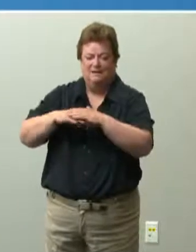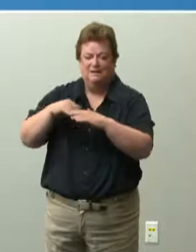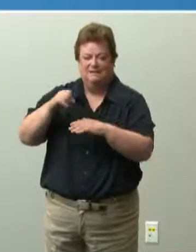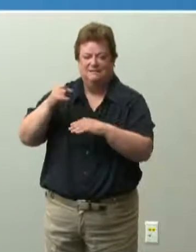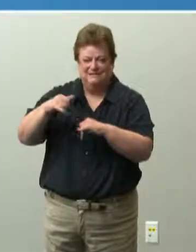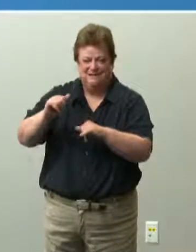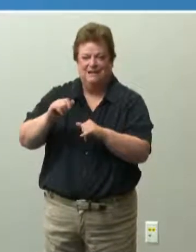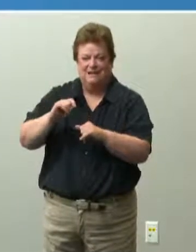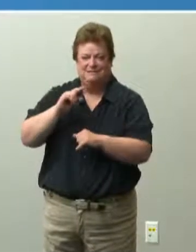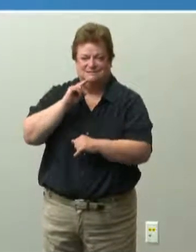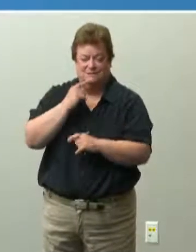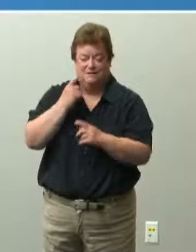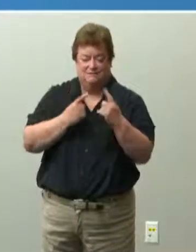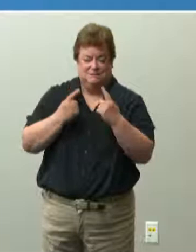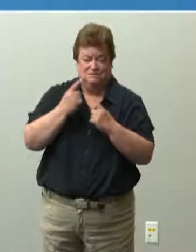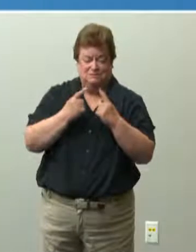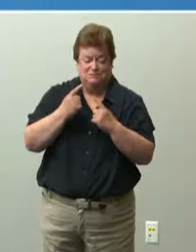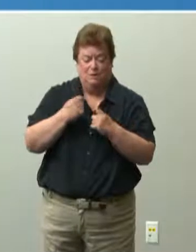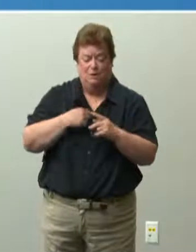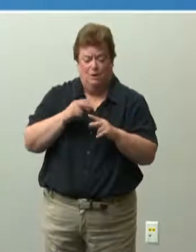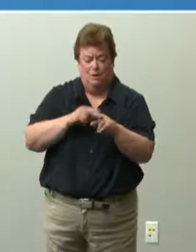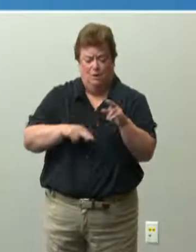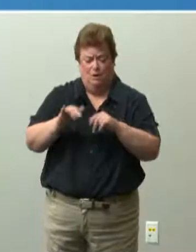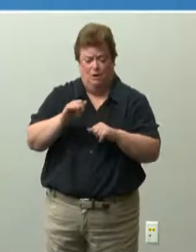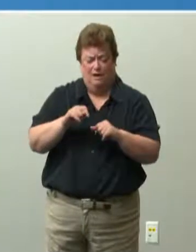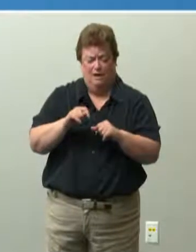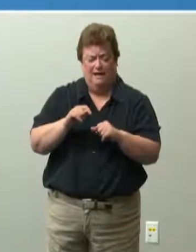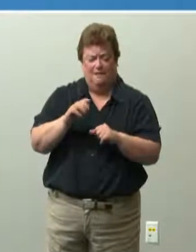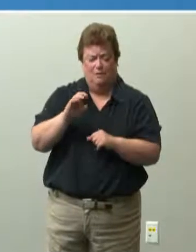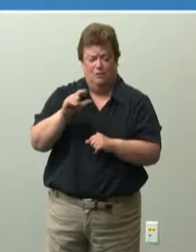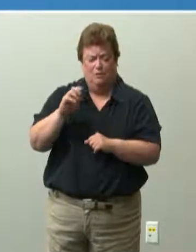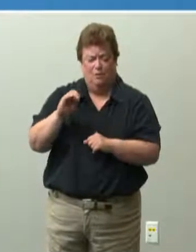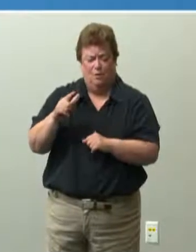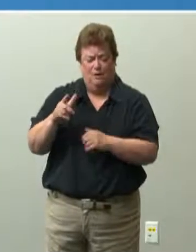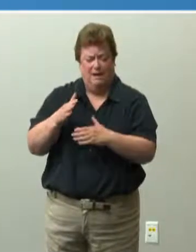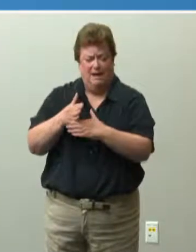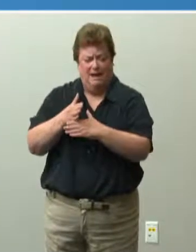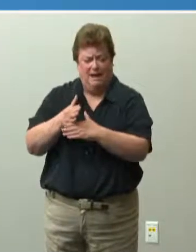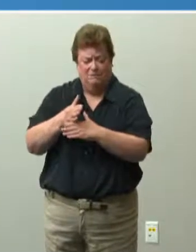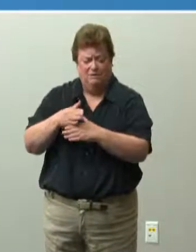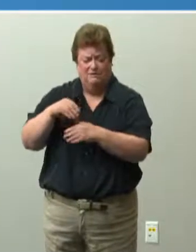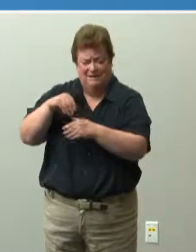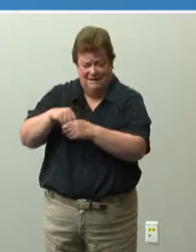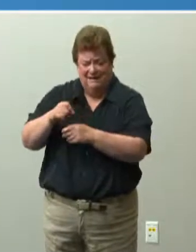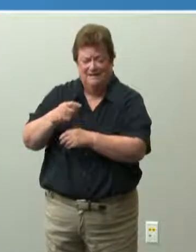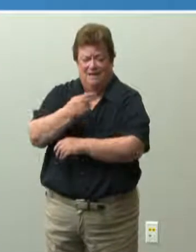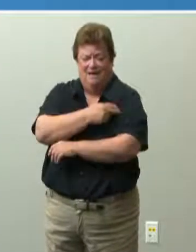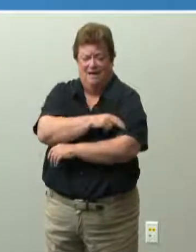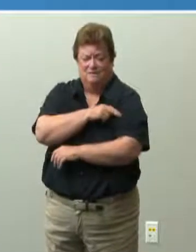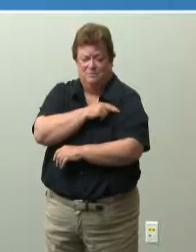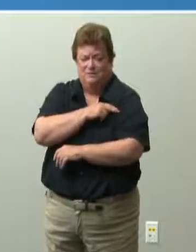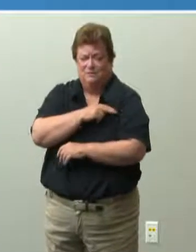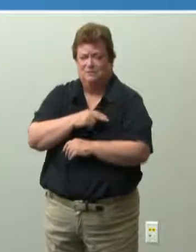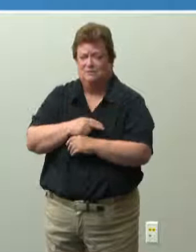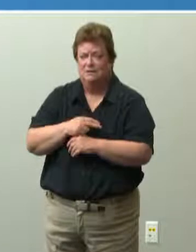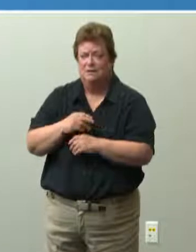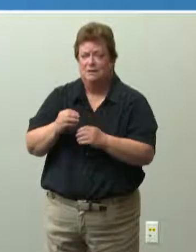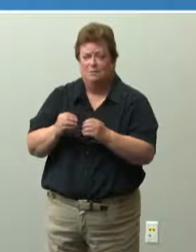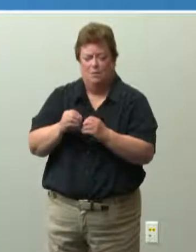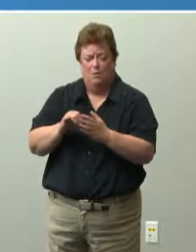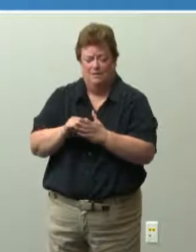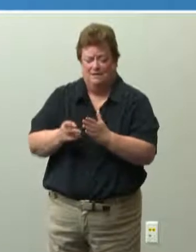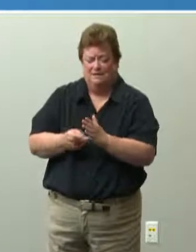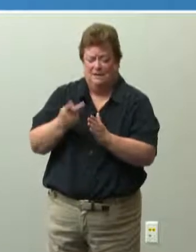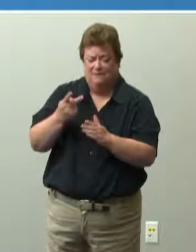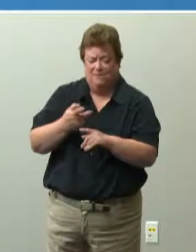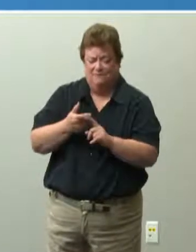concern. When we look at the 7-day rolling average of COVID-19 patients in local hospitals, it more than doubled from